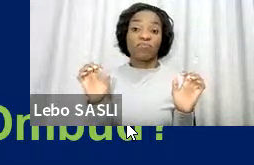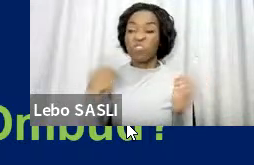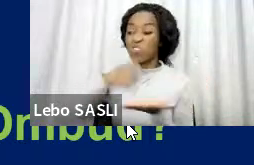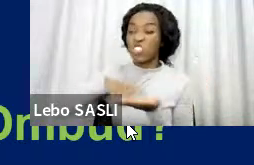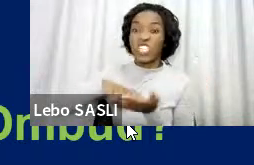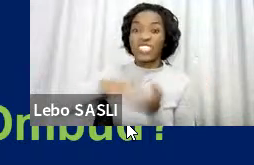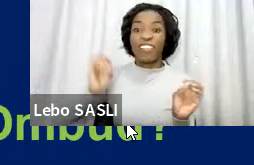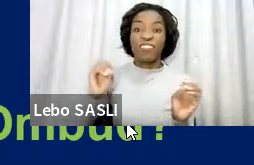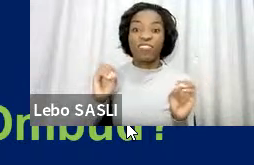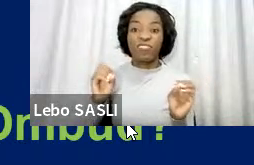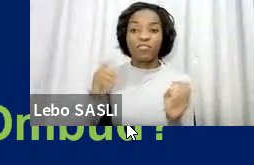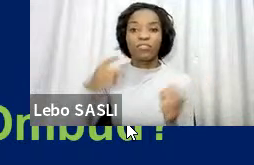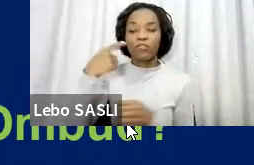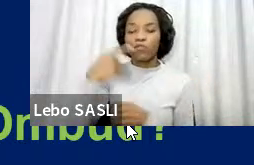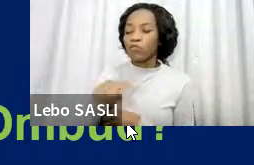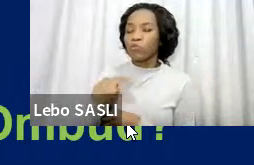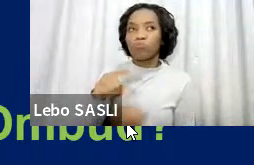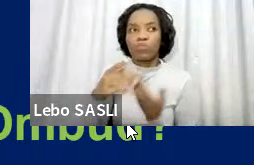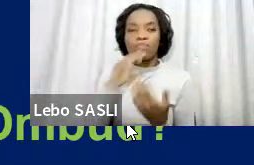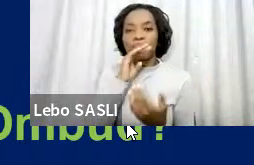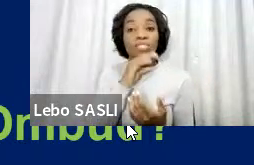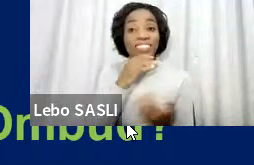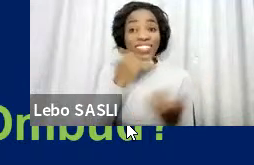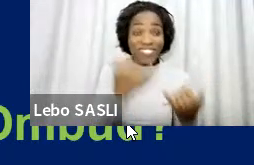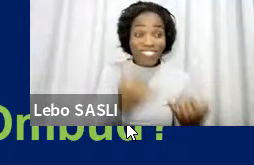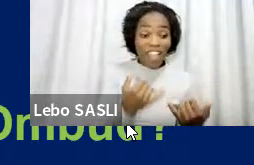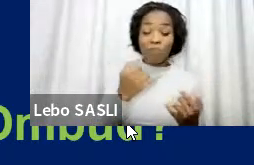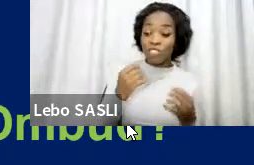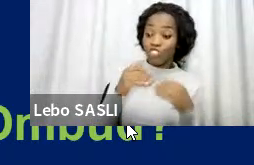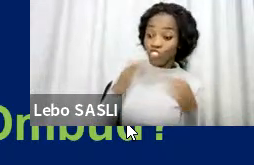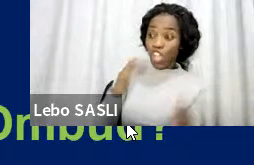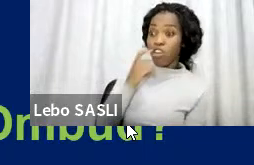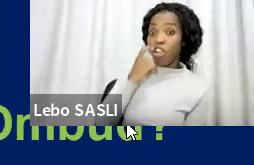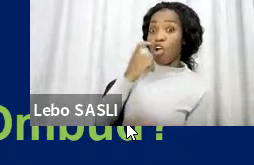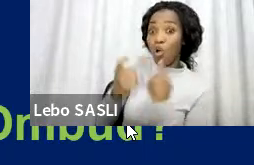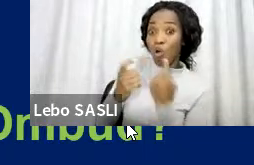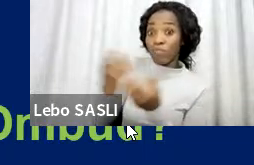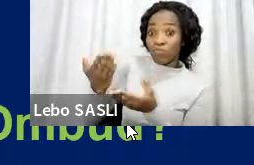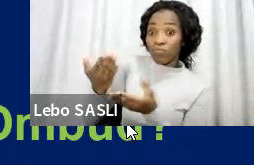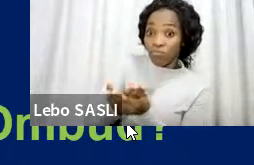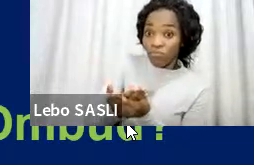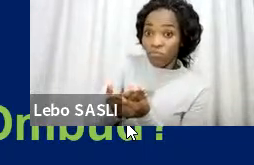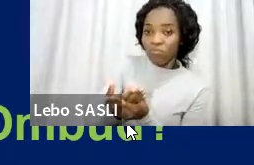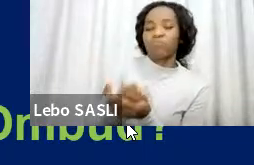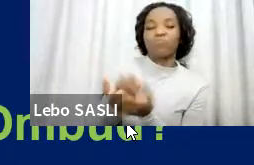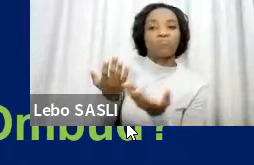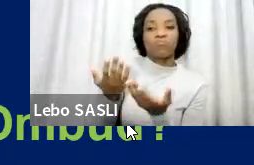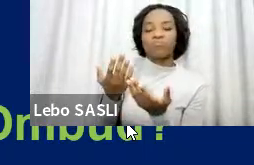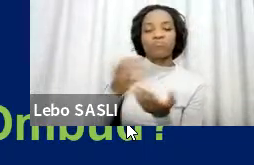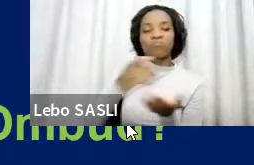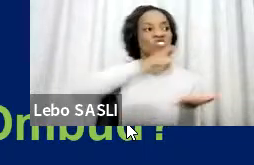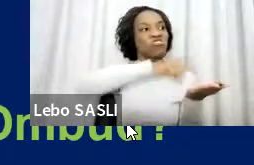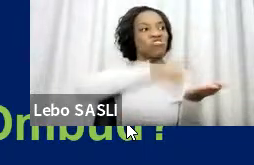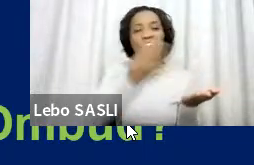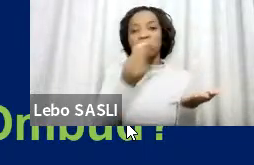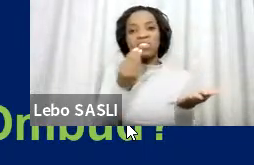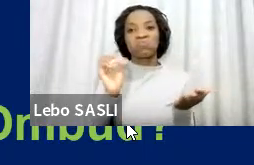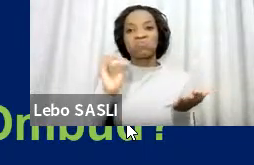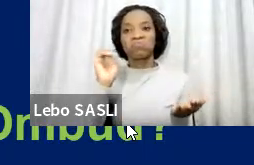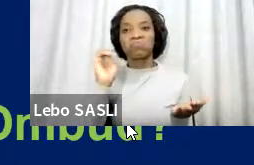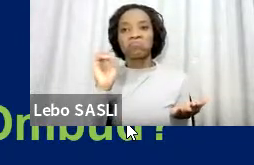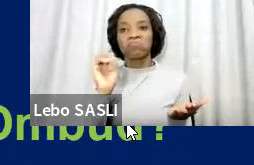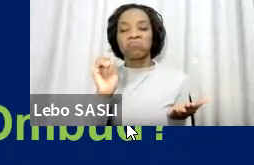anything for once you lay out your complaint with the tax ombudsman. We do not charge a cent. We